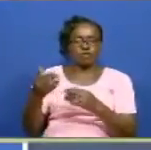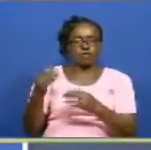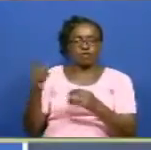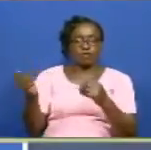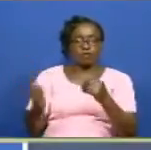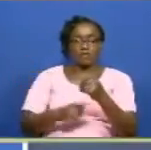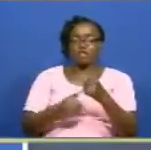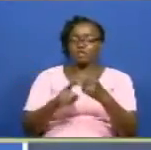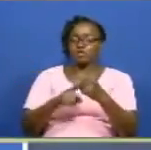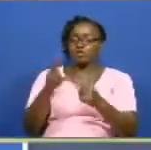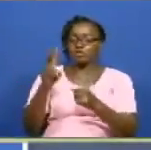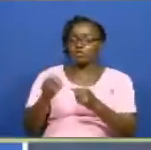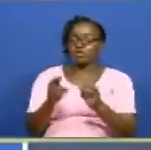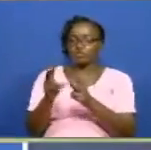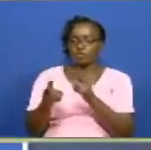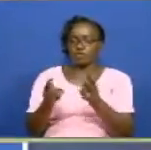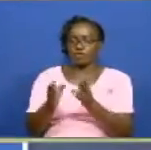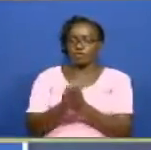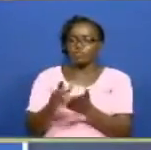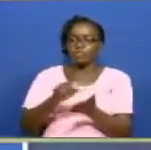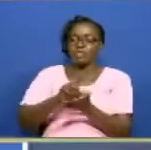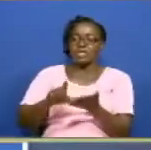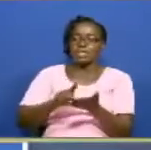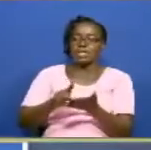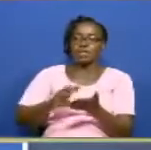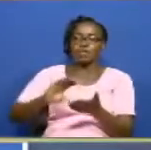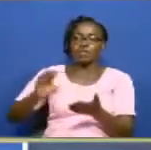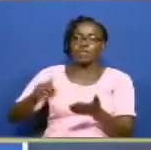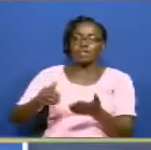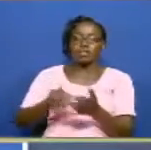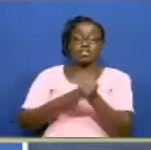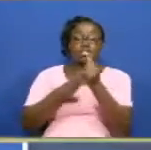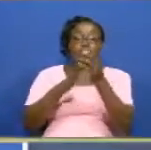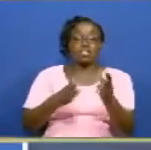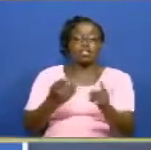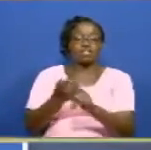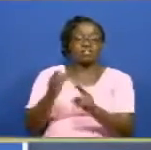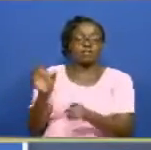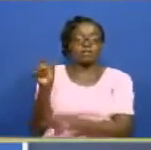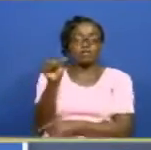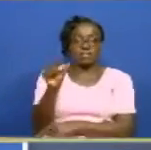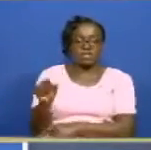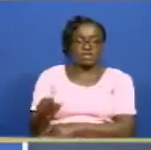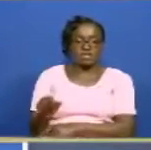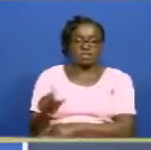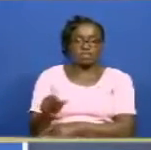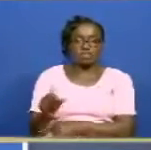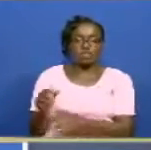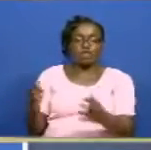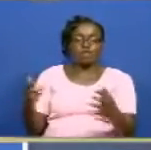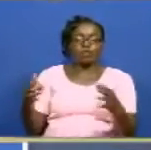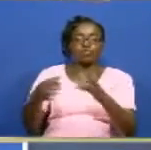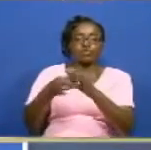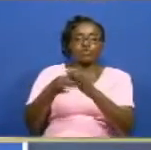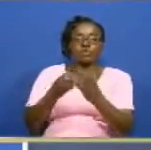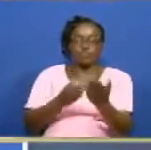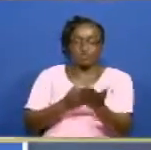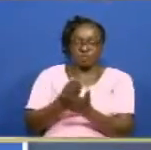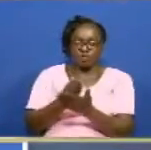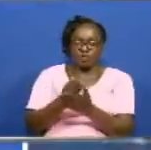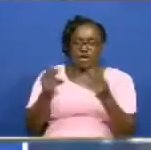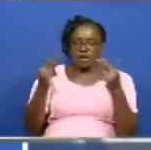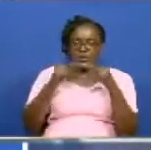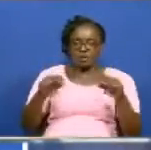In Laikipia County, leaders hailing from various regions have agreed to work together to ensure peace prevails in the